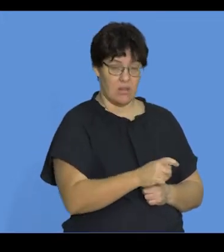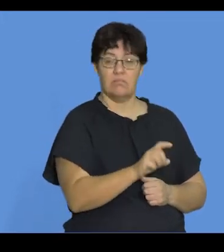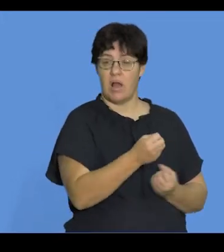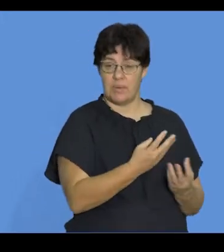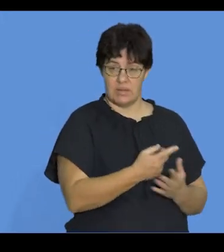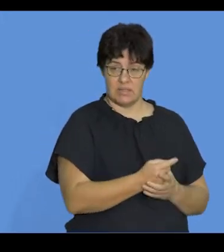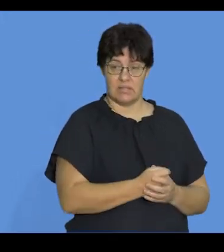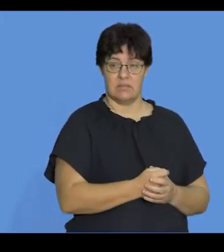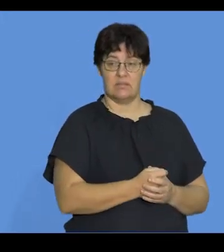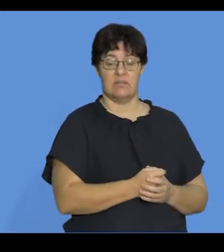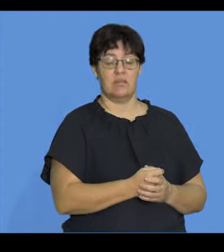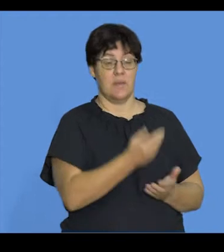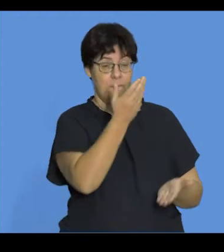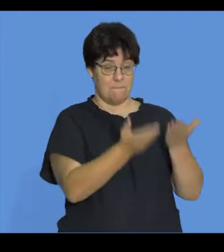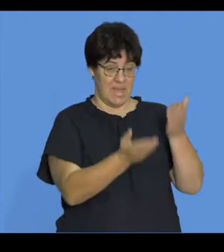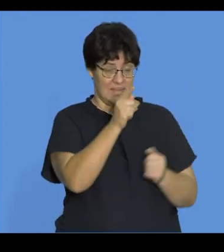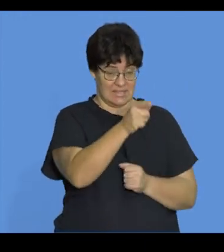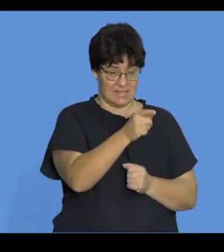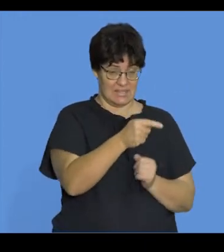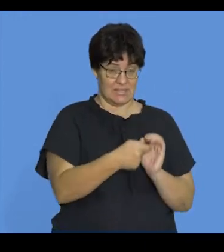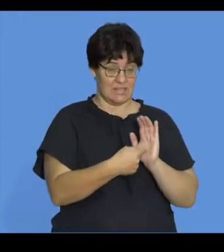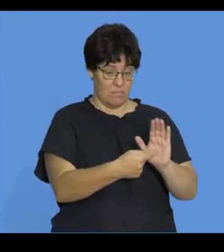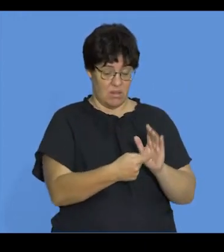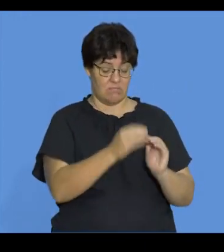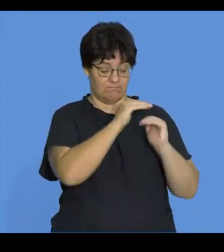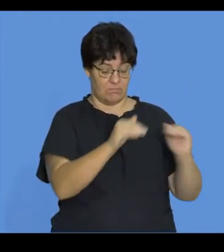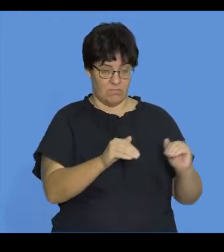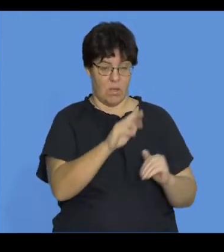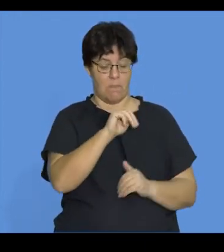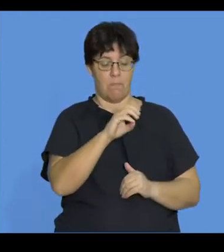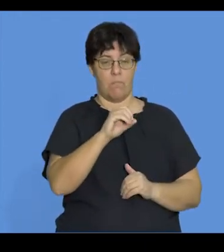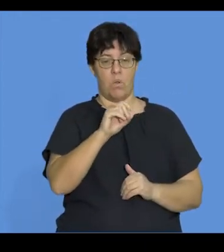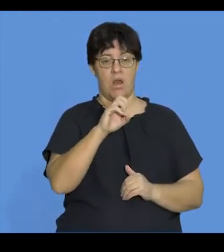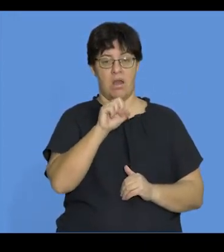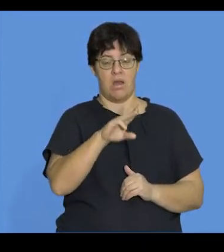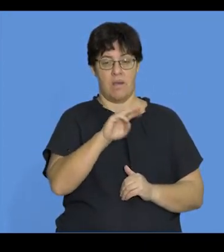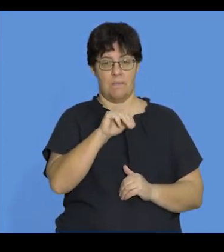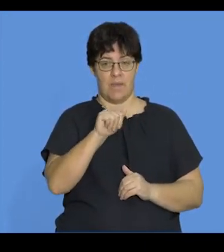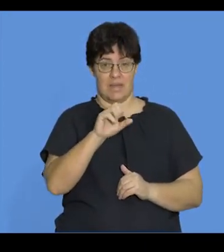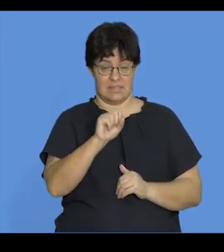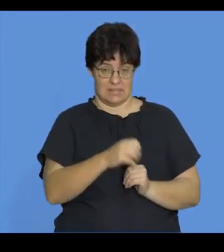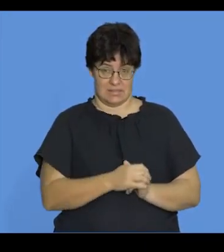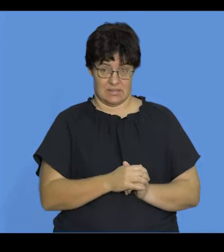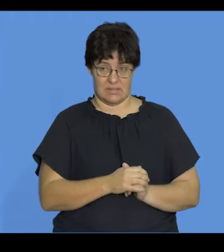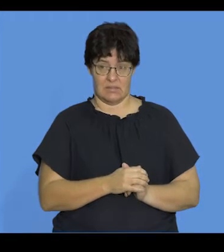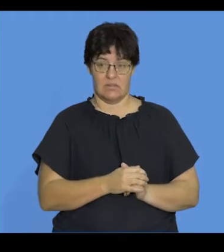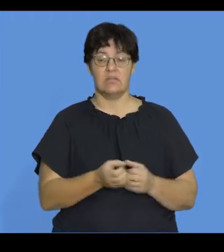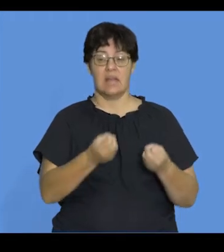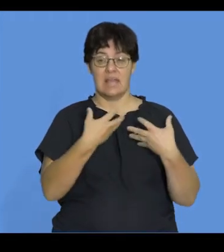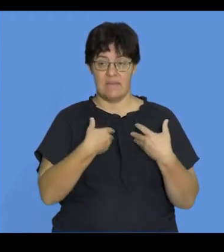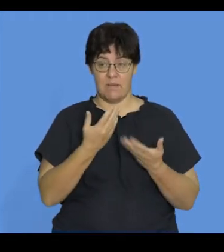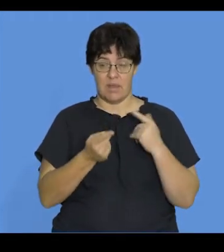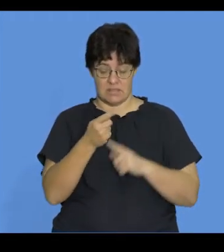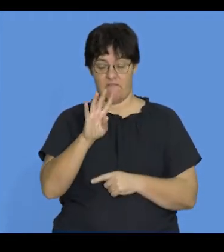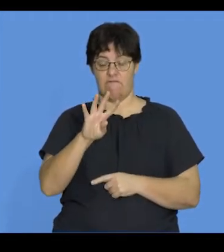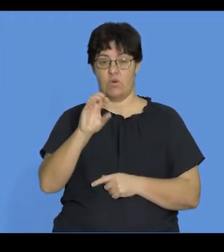to mass of sample over molar mass, right? What's the mass of iron sample that is given? It's